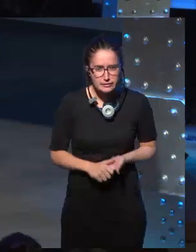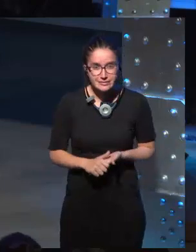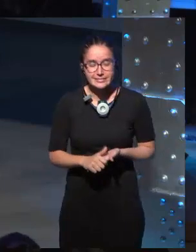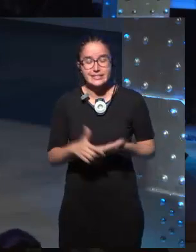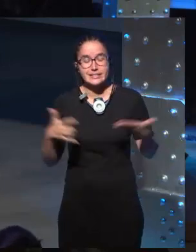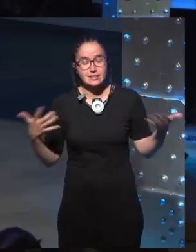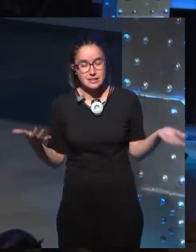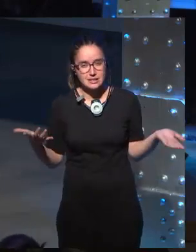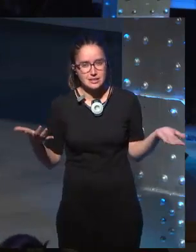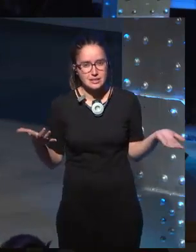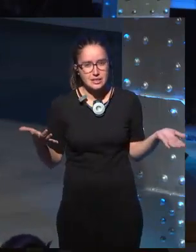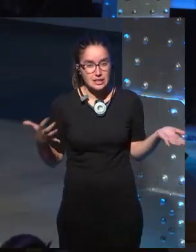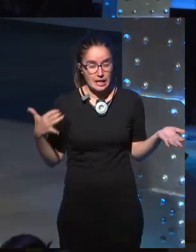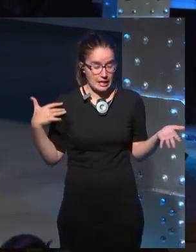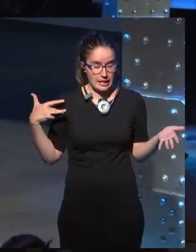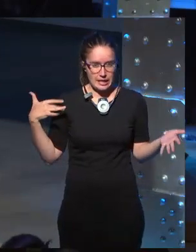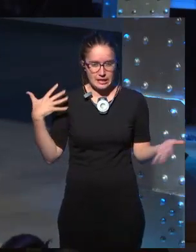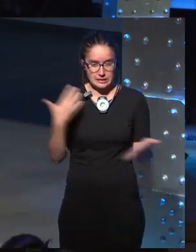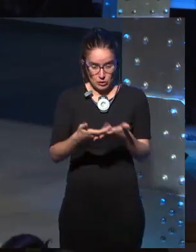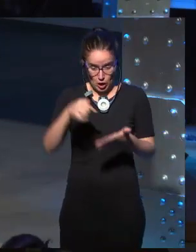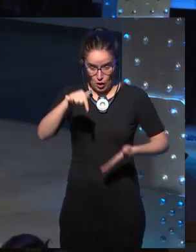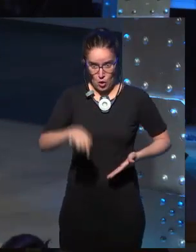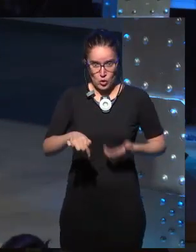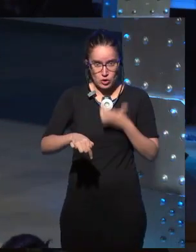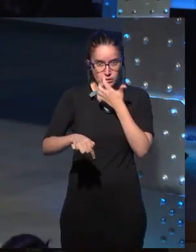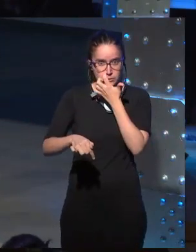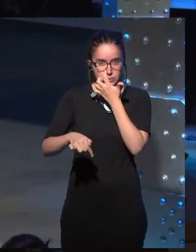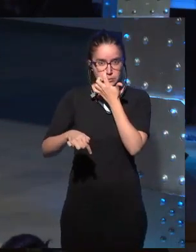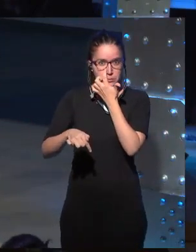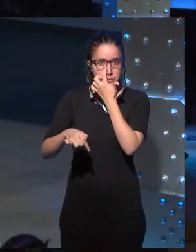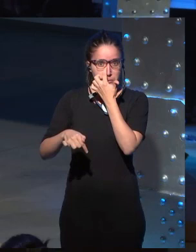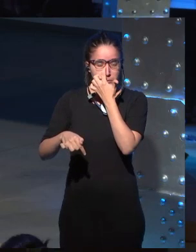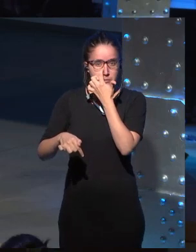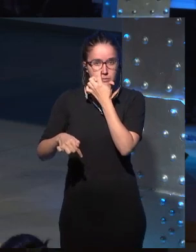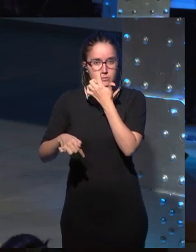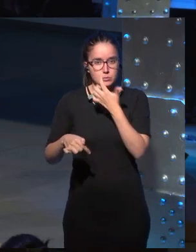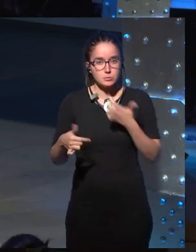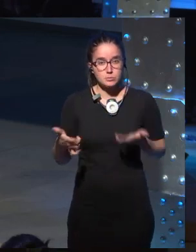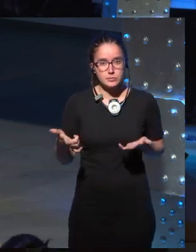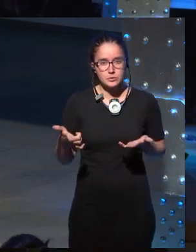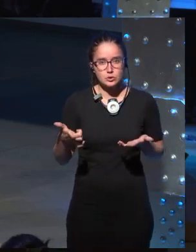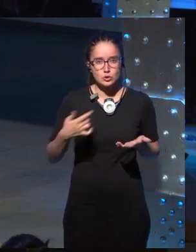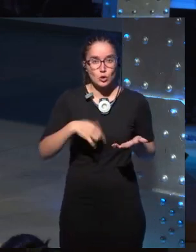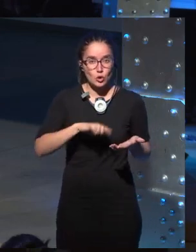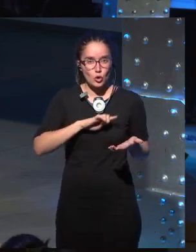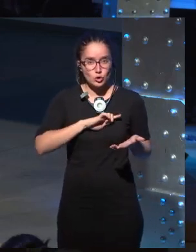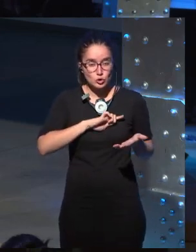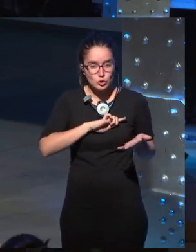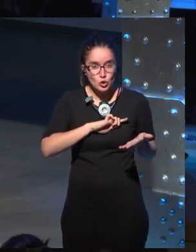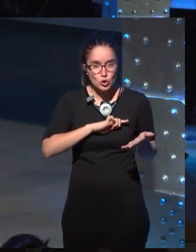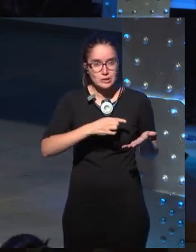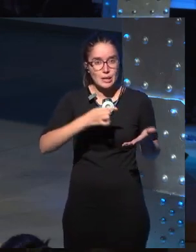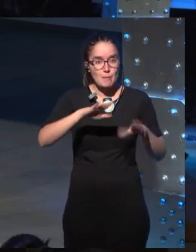So far, as of today, we are on the only known planet to harbor